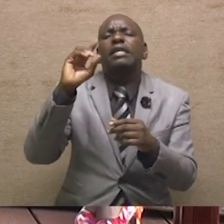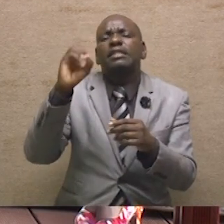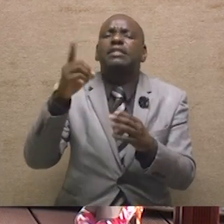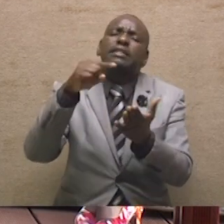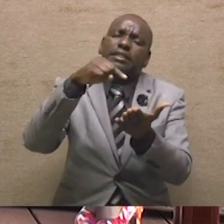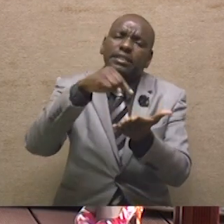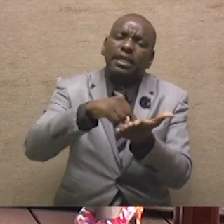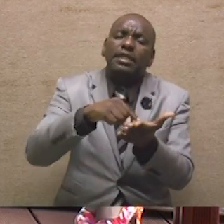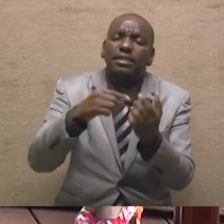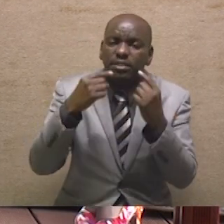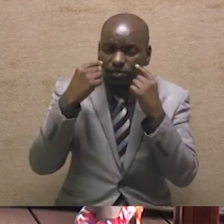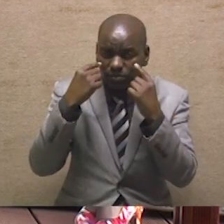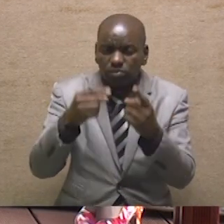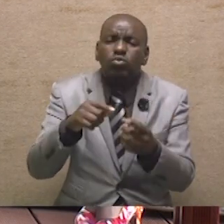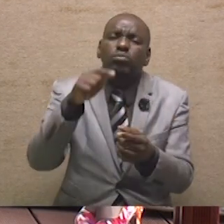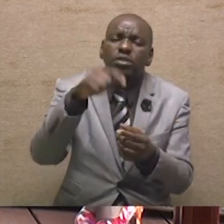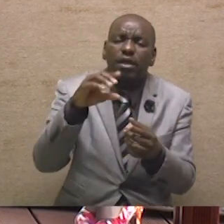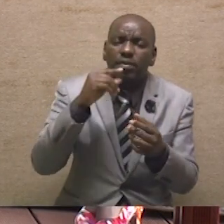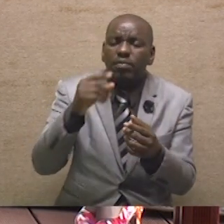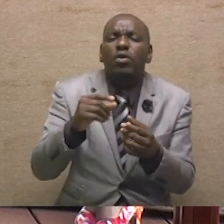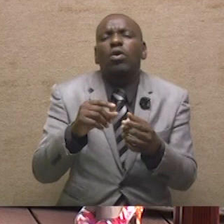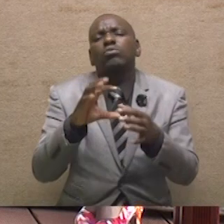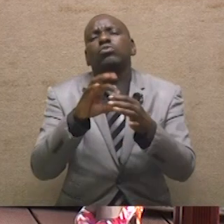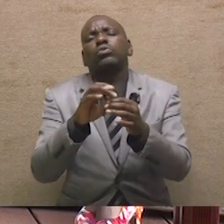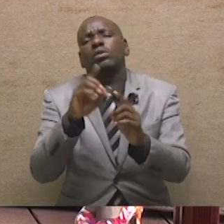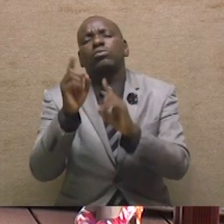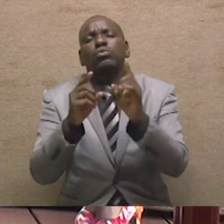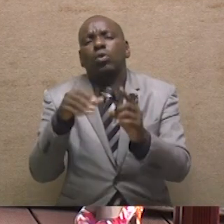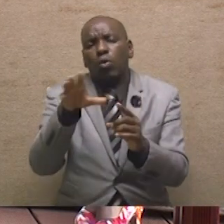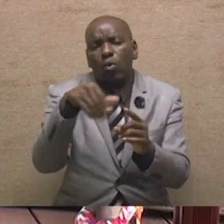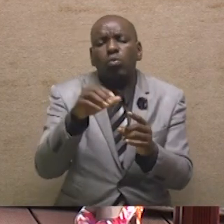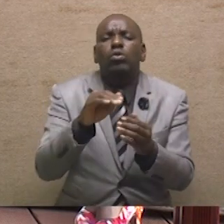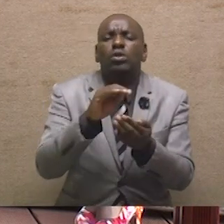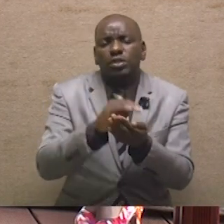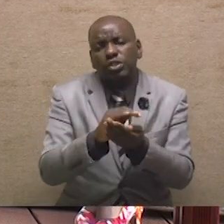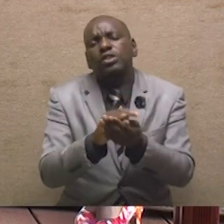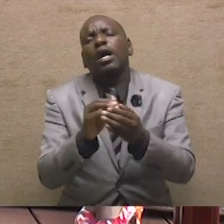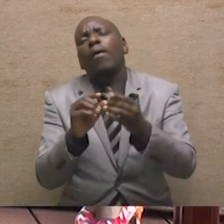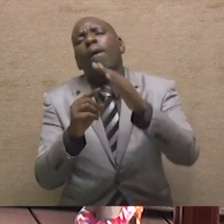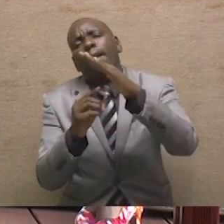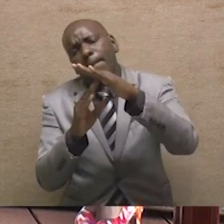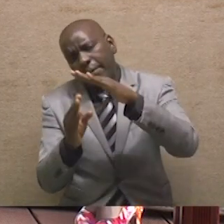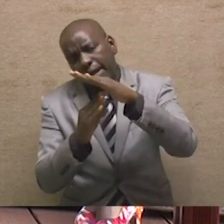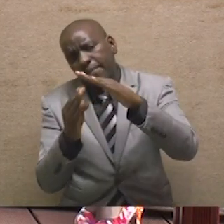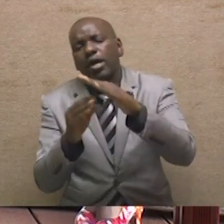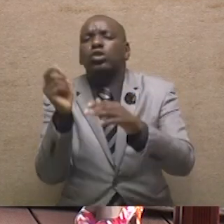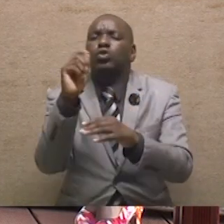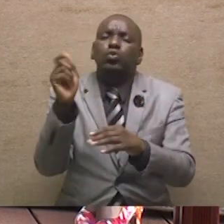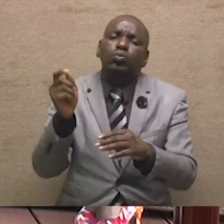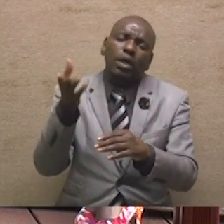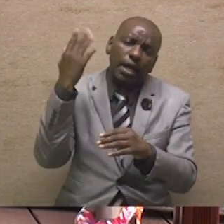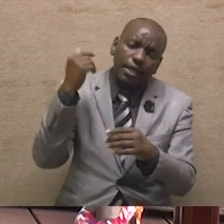to exist in association with traditional primary schools, rather than as